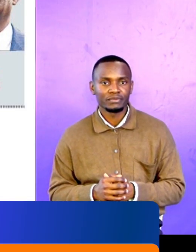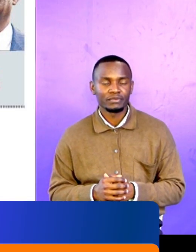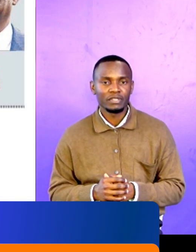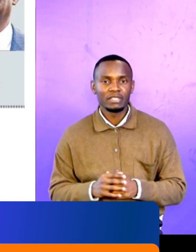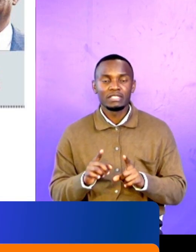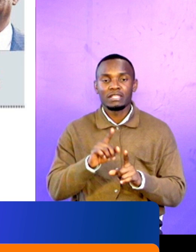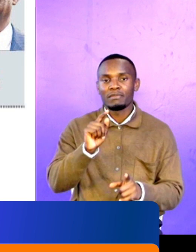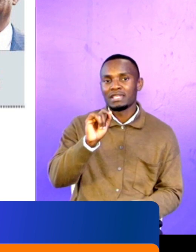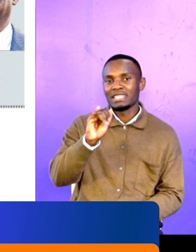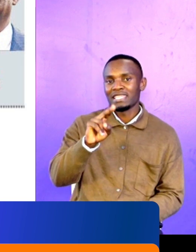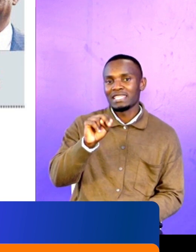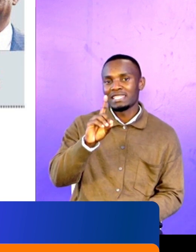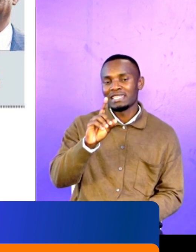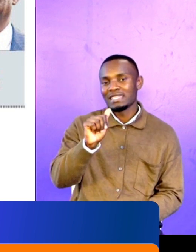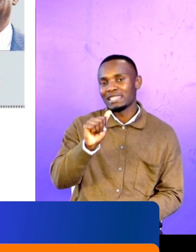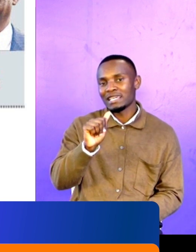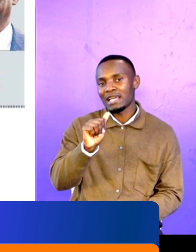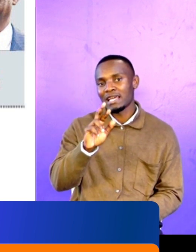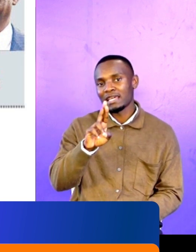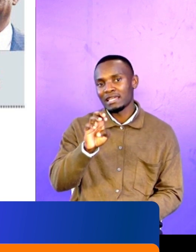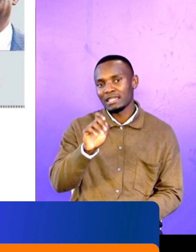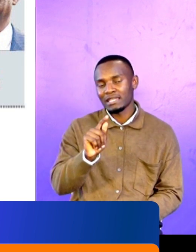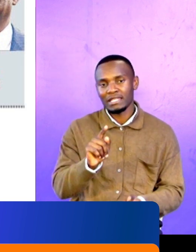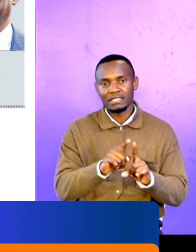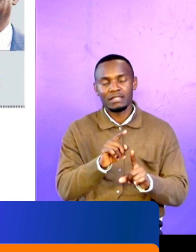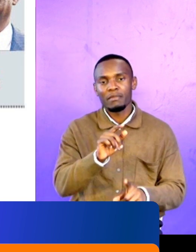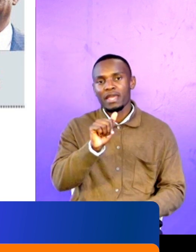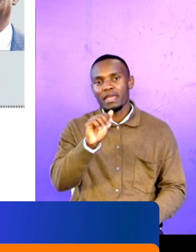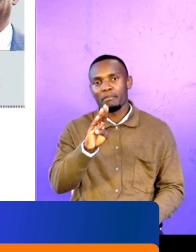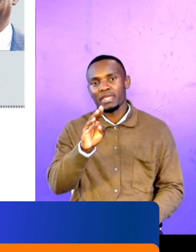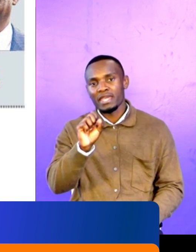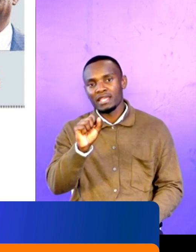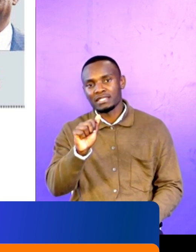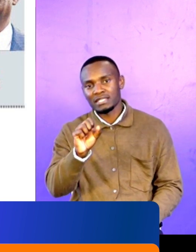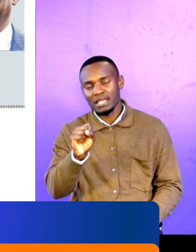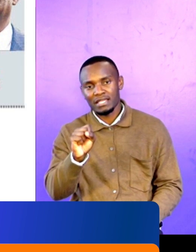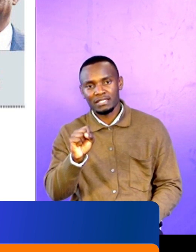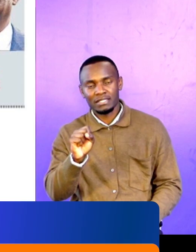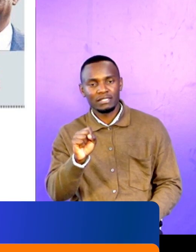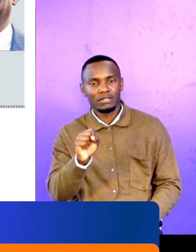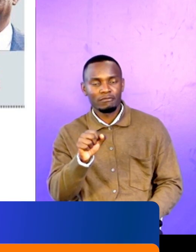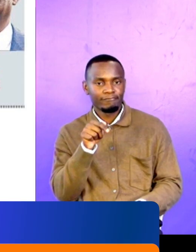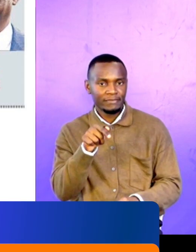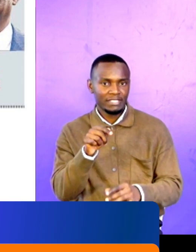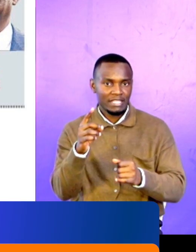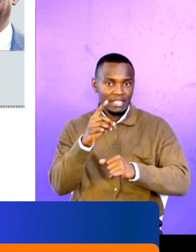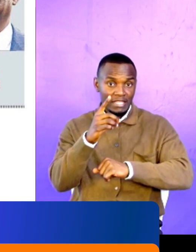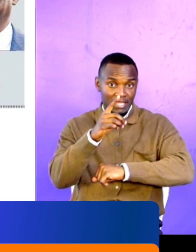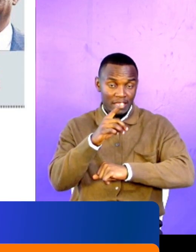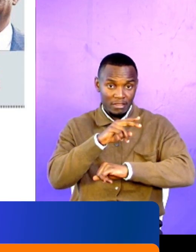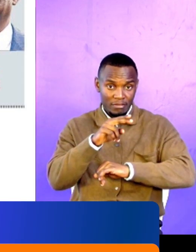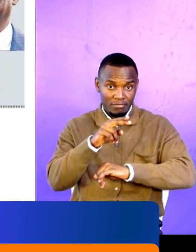Sugar Factory Limited and ABSS Trading Limited, basically the Nation have drawn sort of